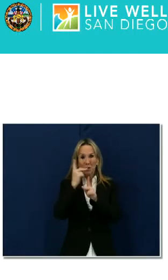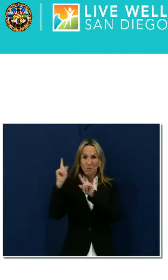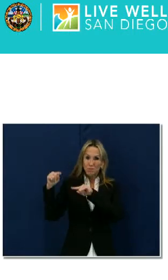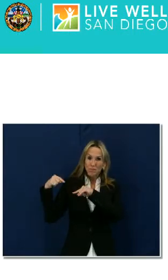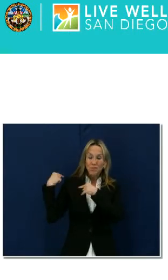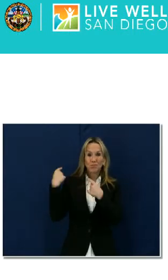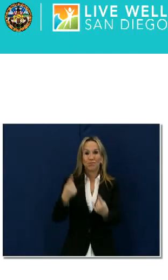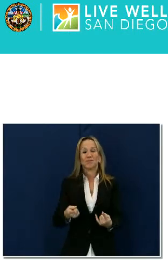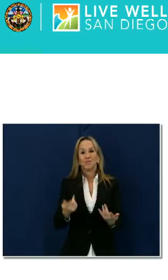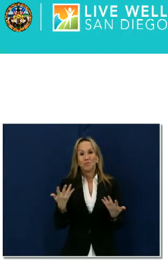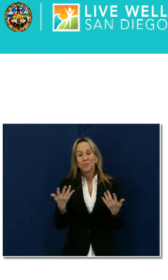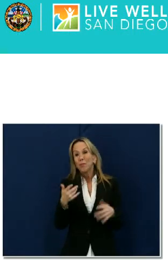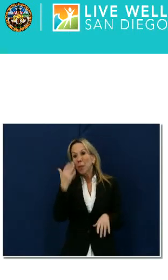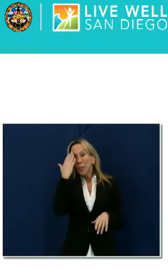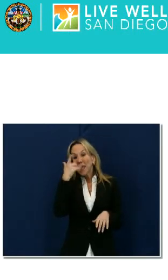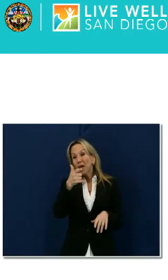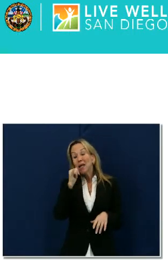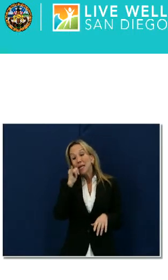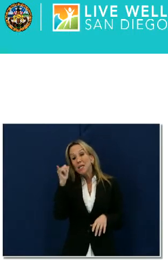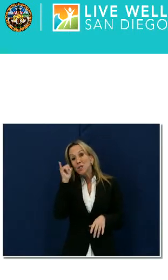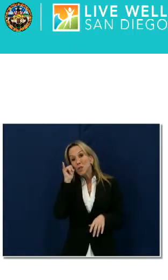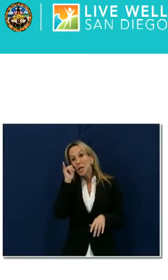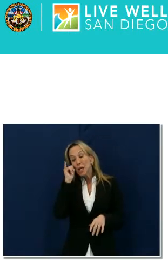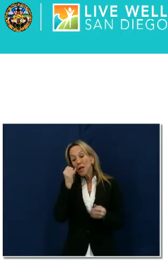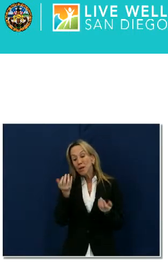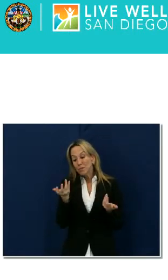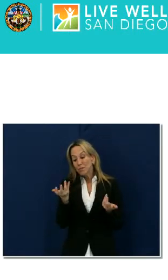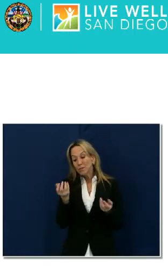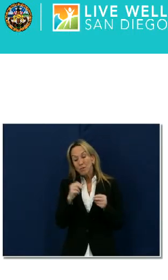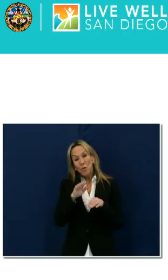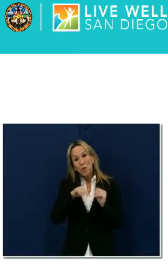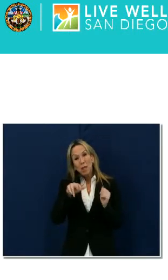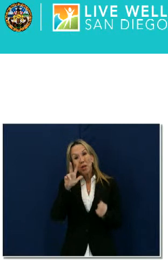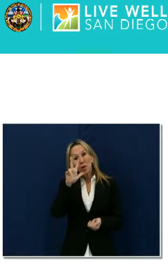surge. As of yesterday, more than